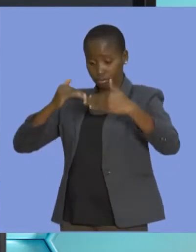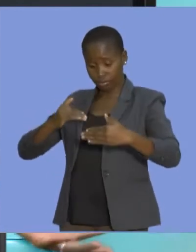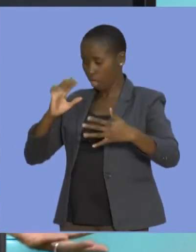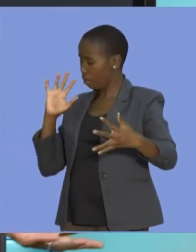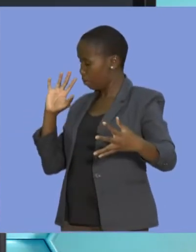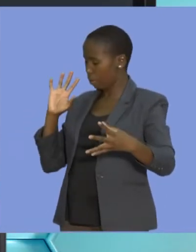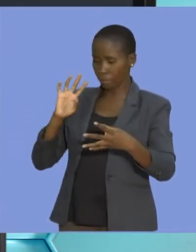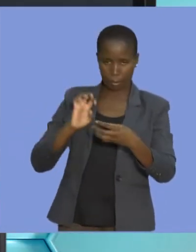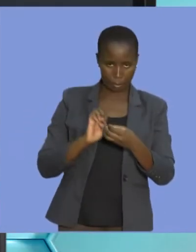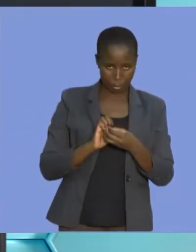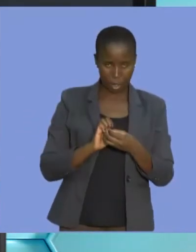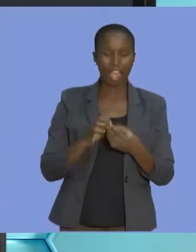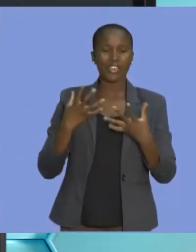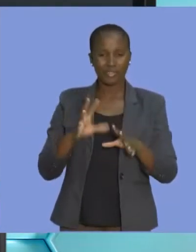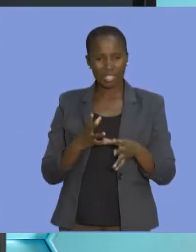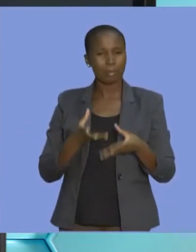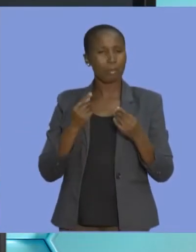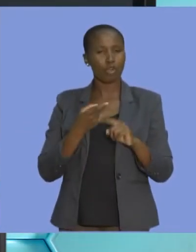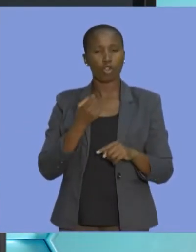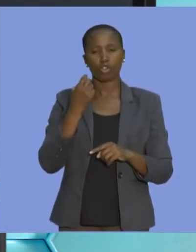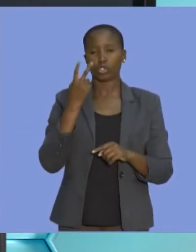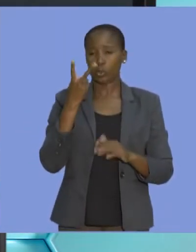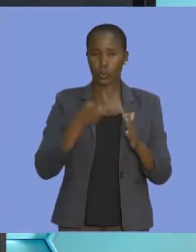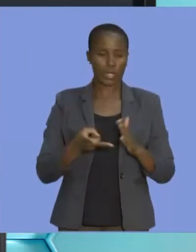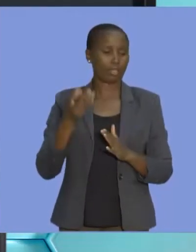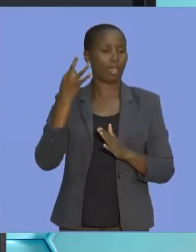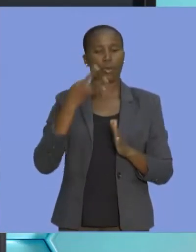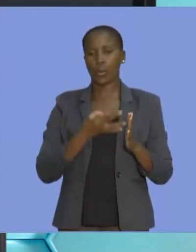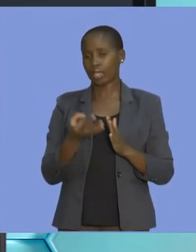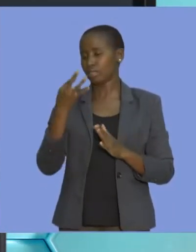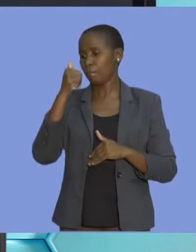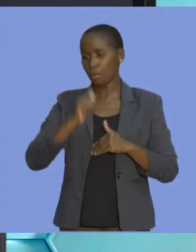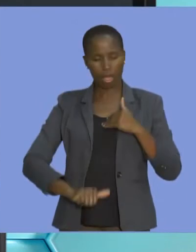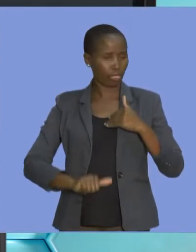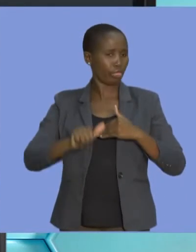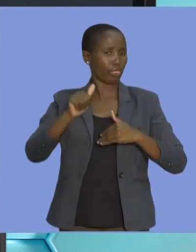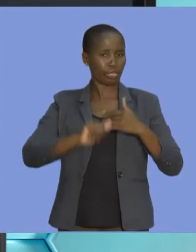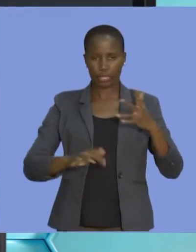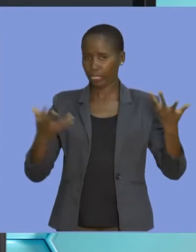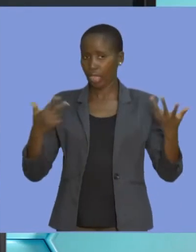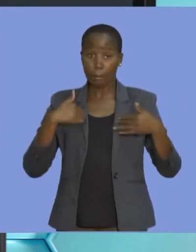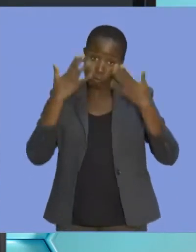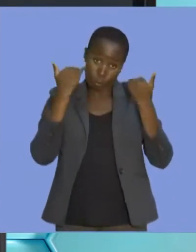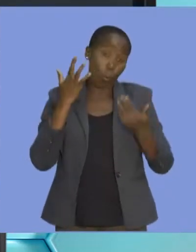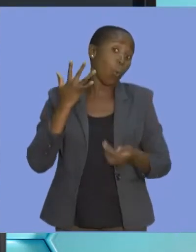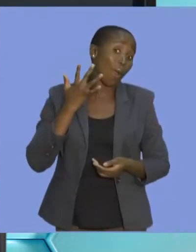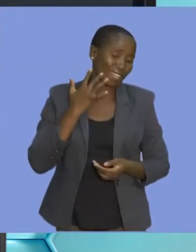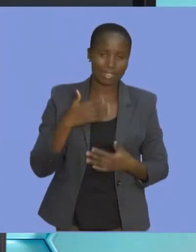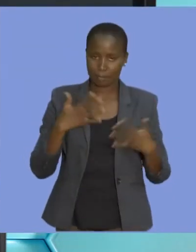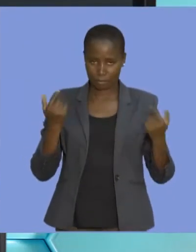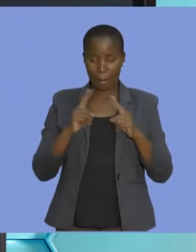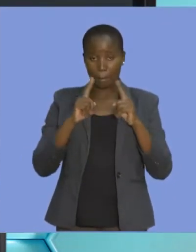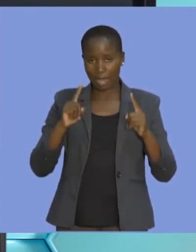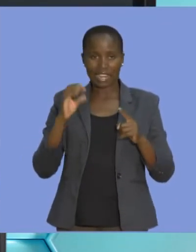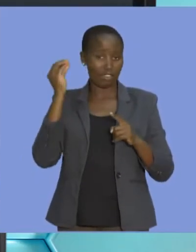2 weeks, 3 weeks, a month, so on. I'm not sure about when, okay. But it's probably not the whole